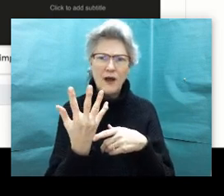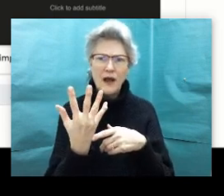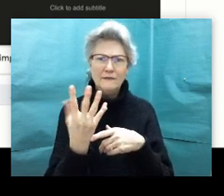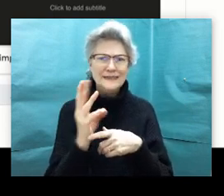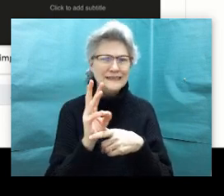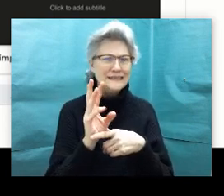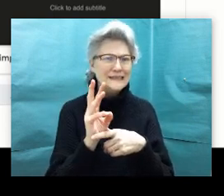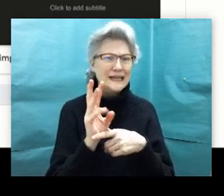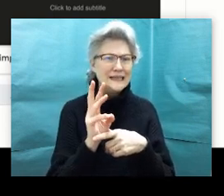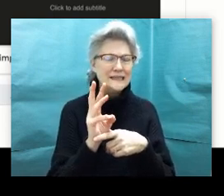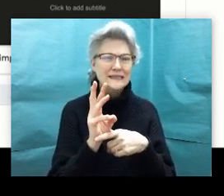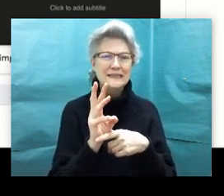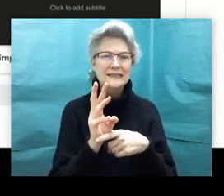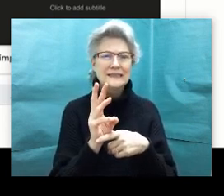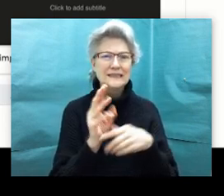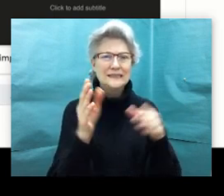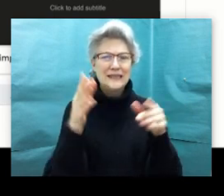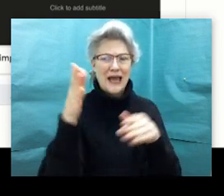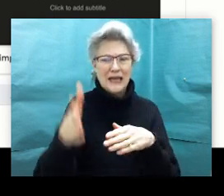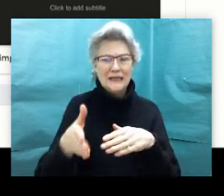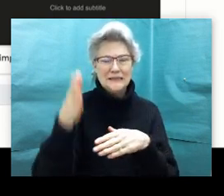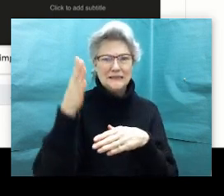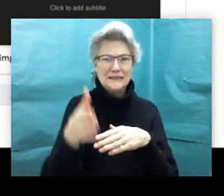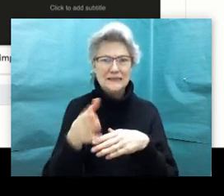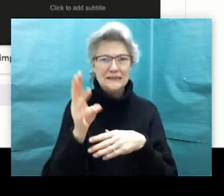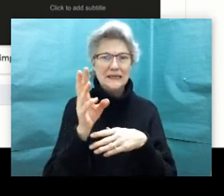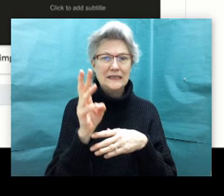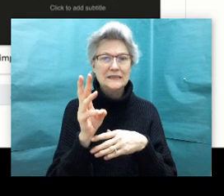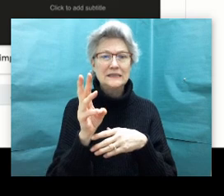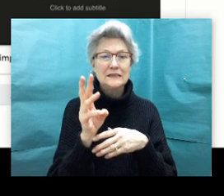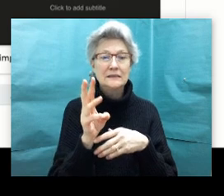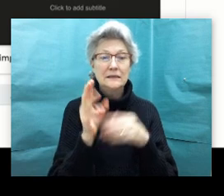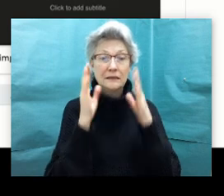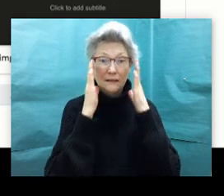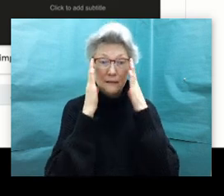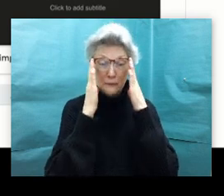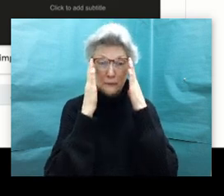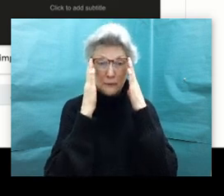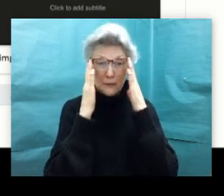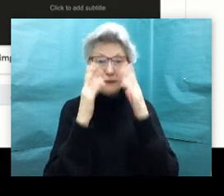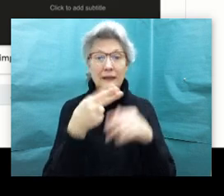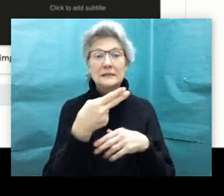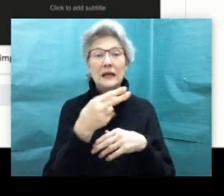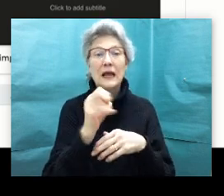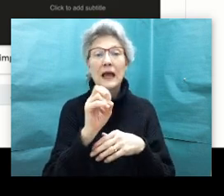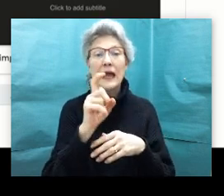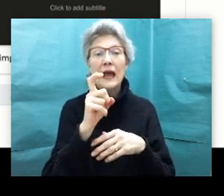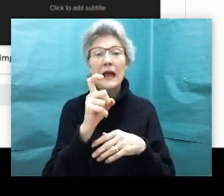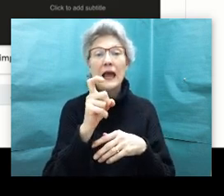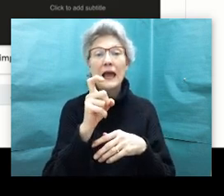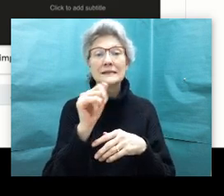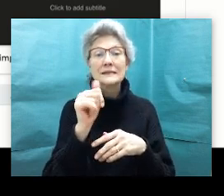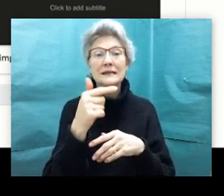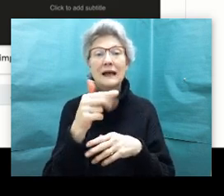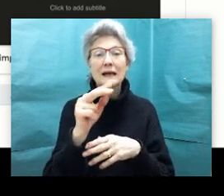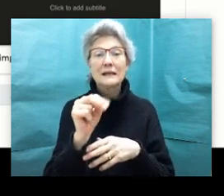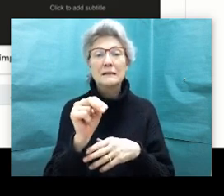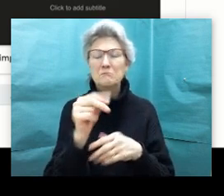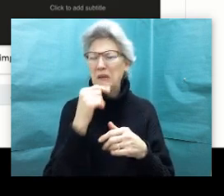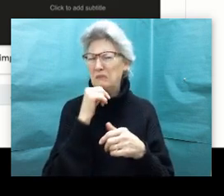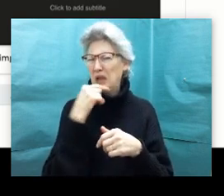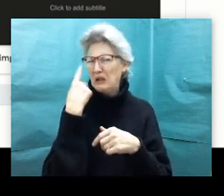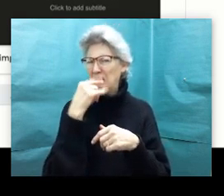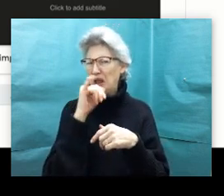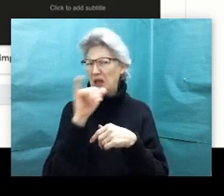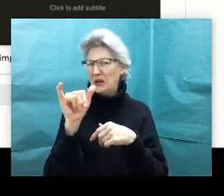There's 6 sides, right? 6-sided figure is a hexagon. And this might not look like the hexagon that you're used to, but it